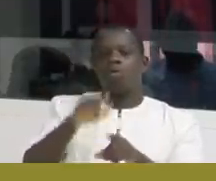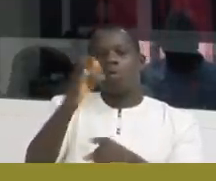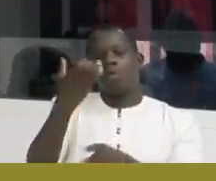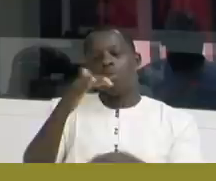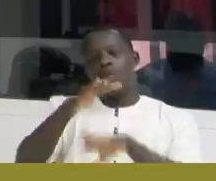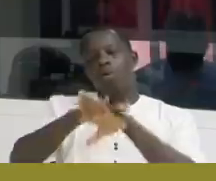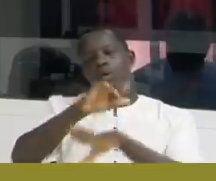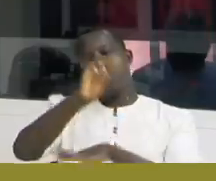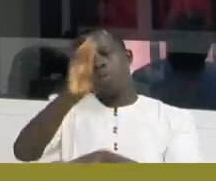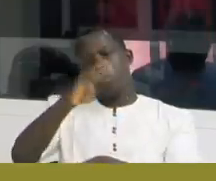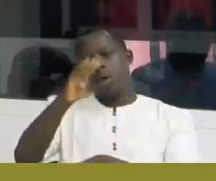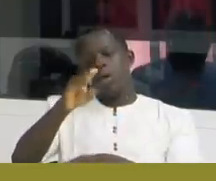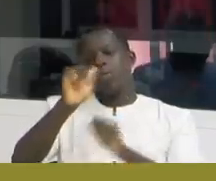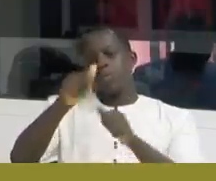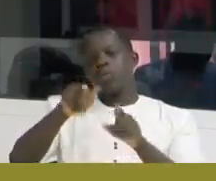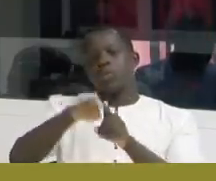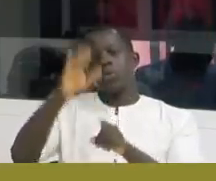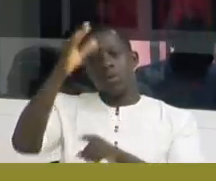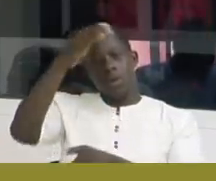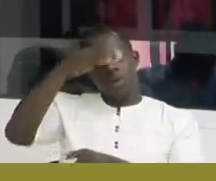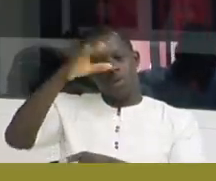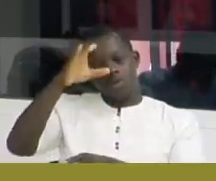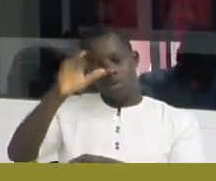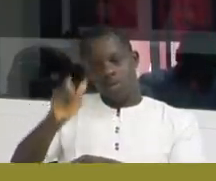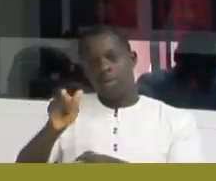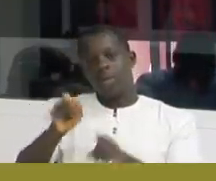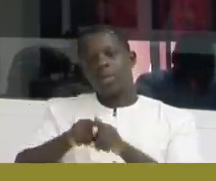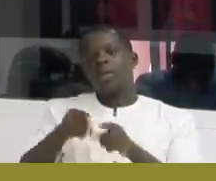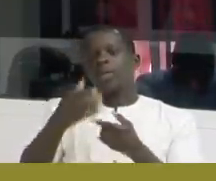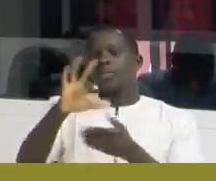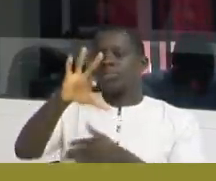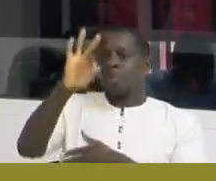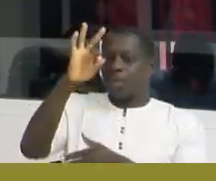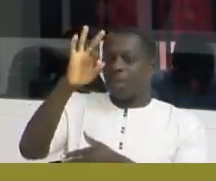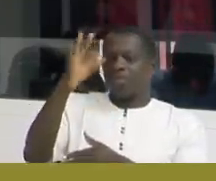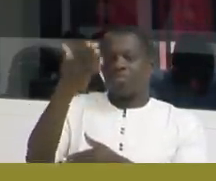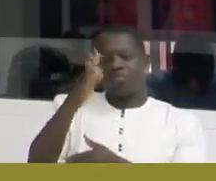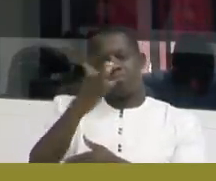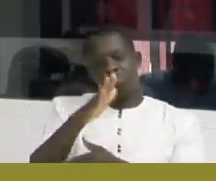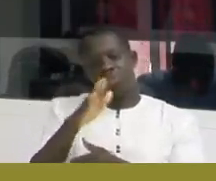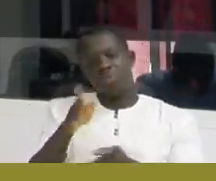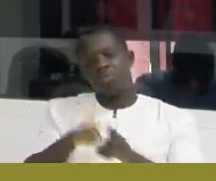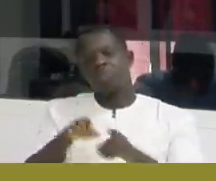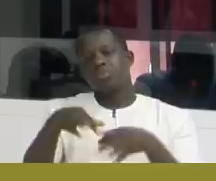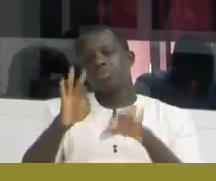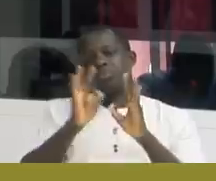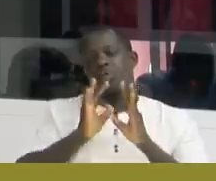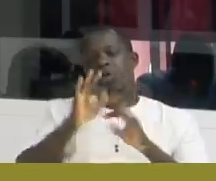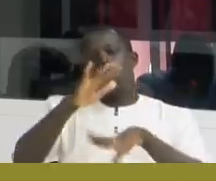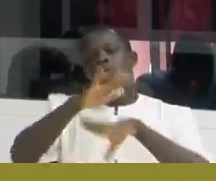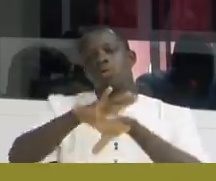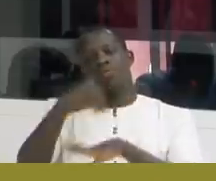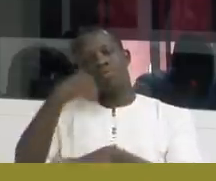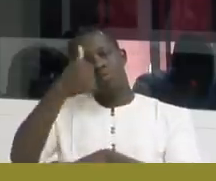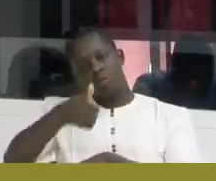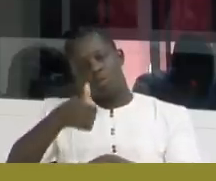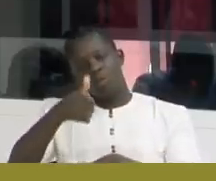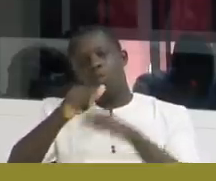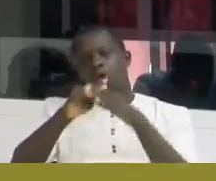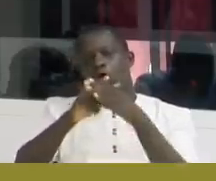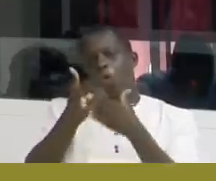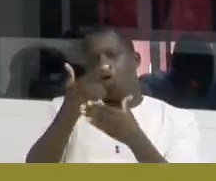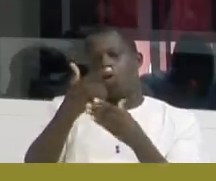Monday? And then the commissioners would decide whether they would take you on tomorrow or whether